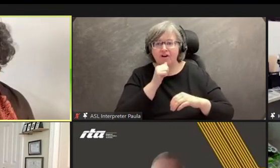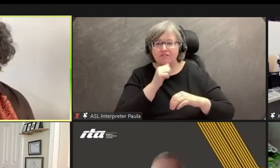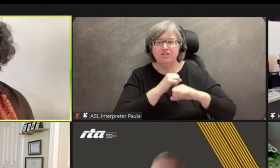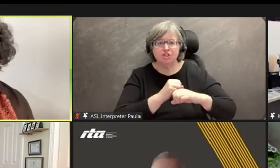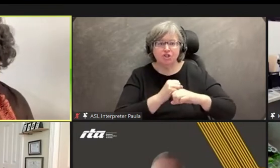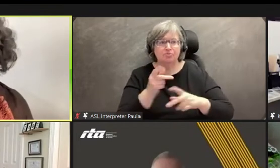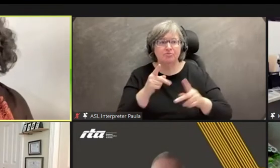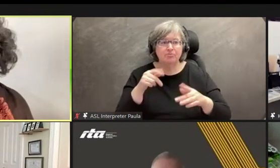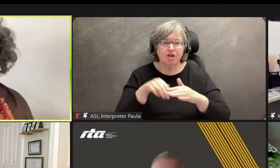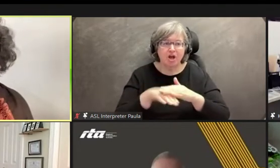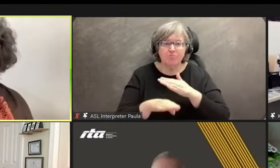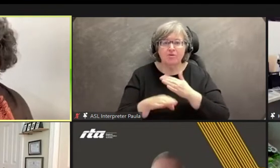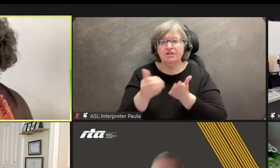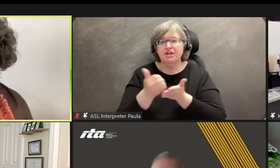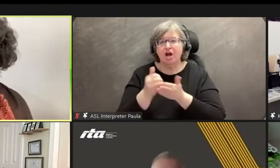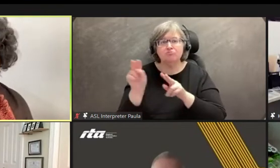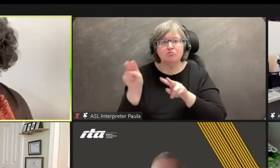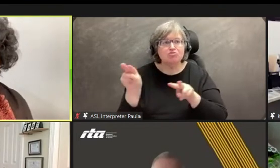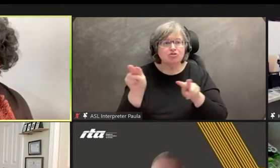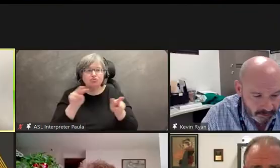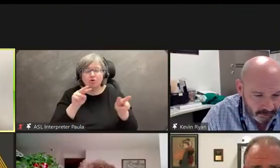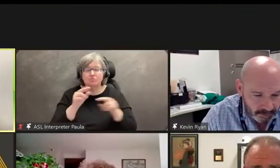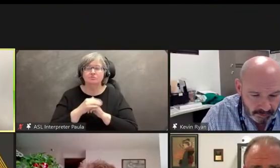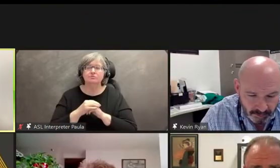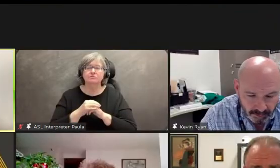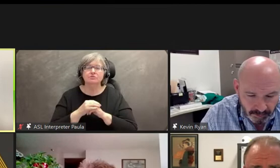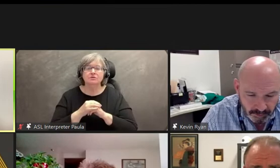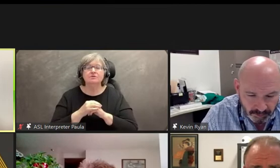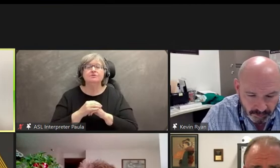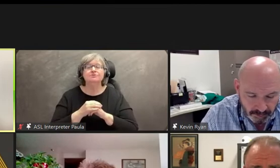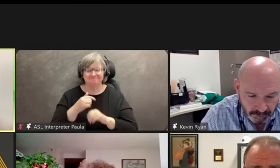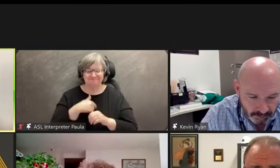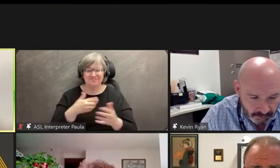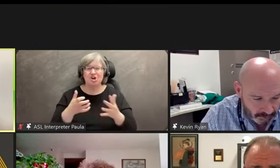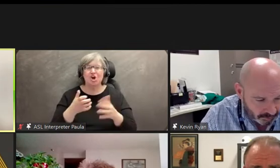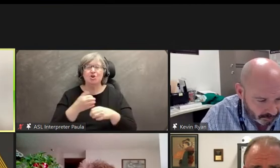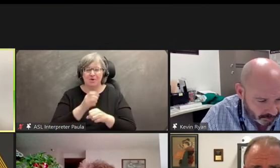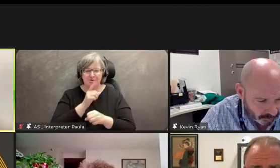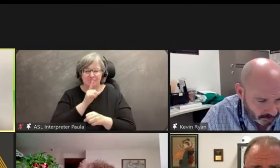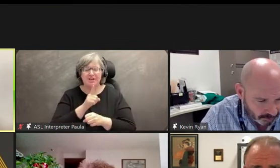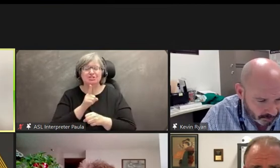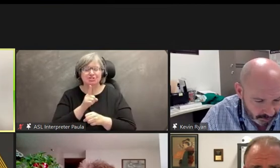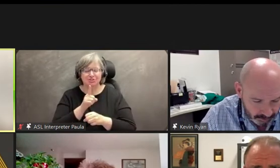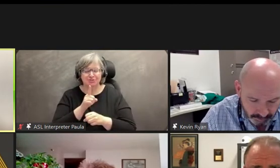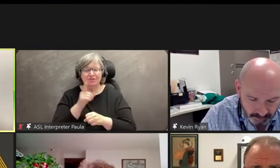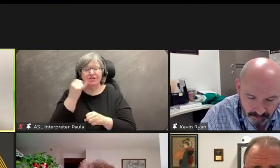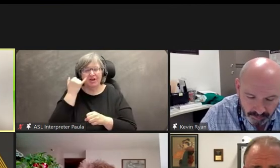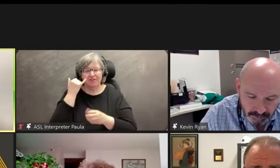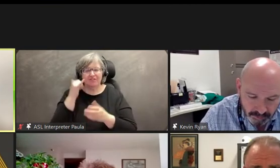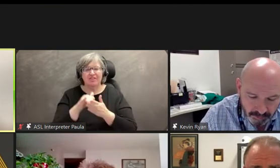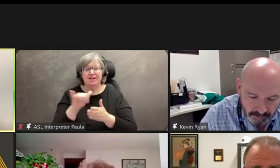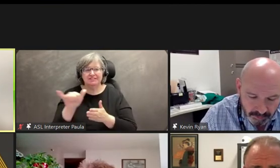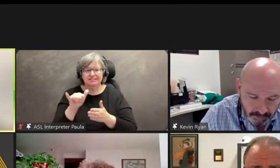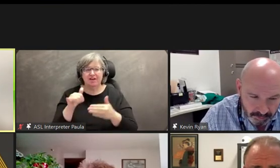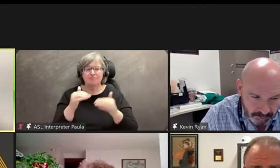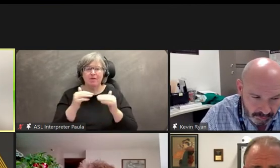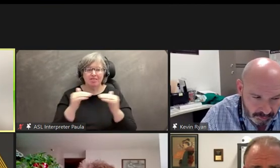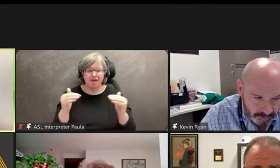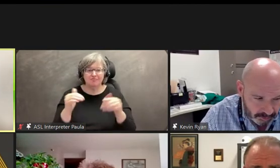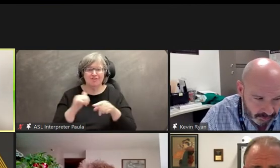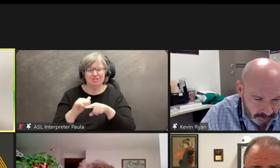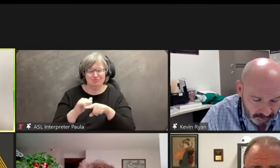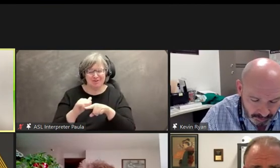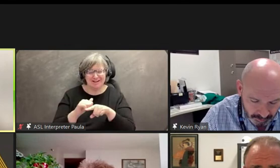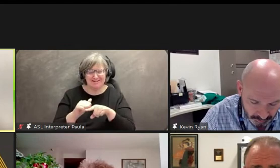people coming in to help patrol. And I just kind of want to make sure if that same level of